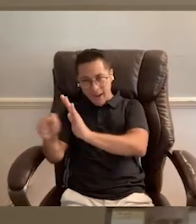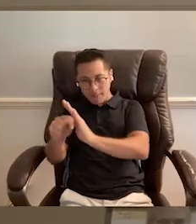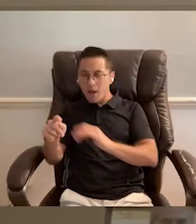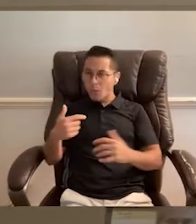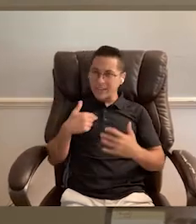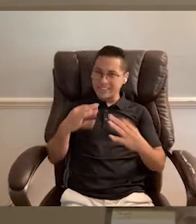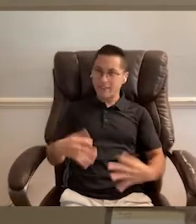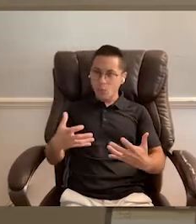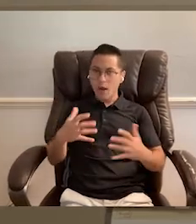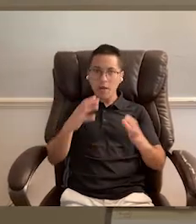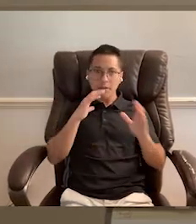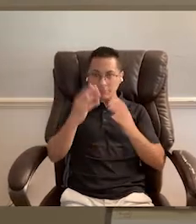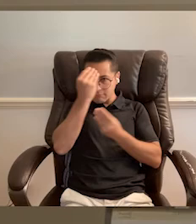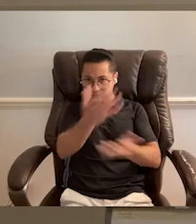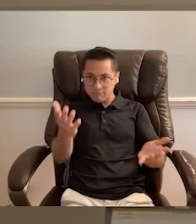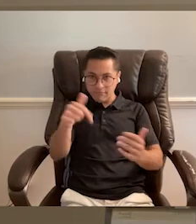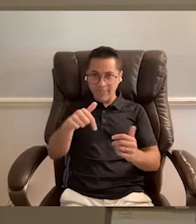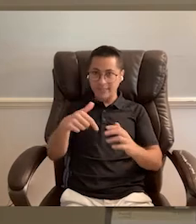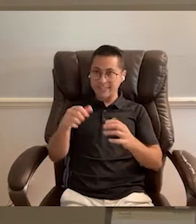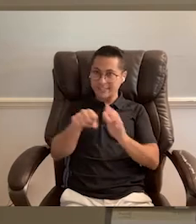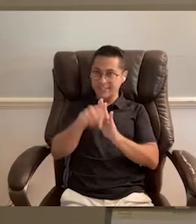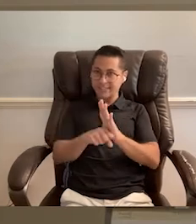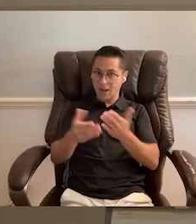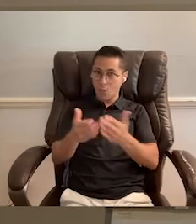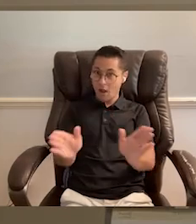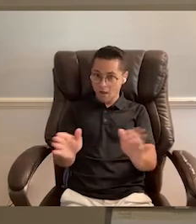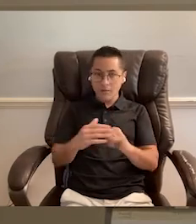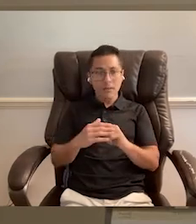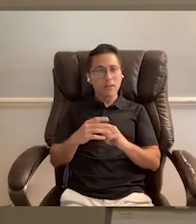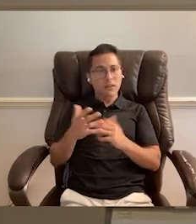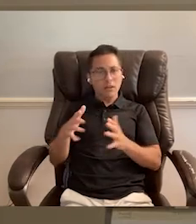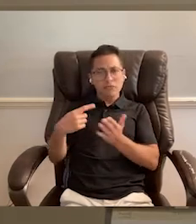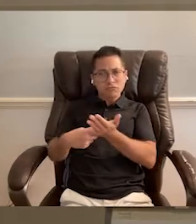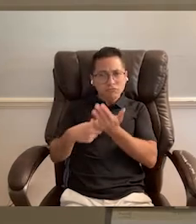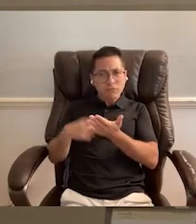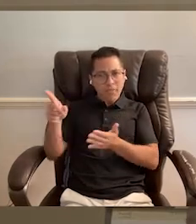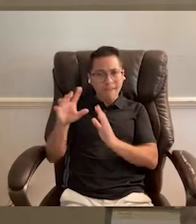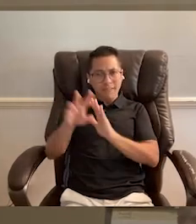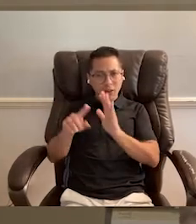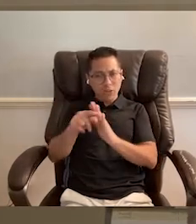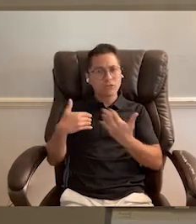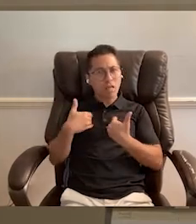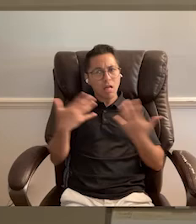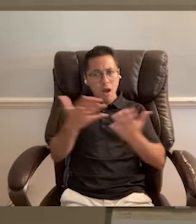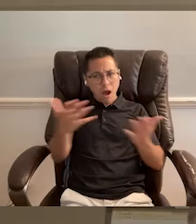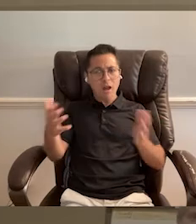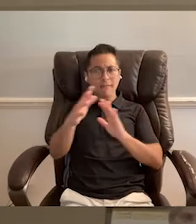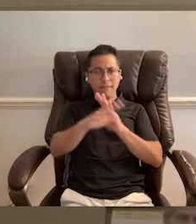with it. And it was a very quick solution to something that didn't exist, but provided a lot